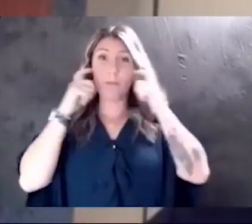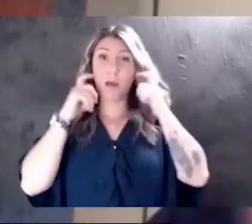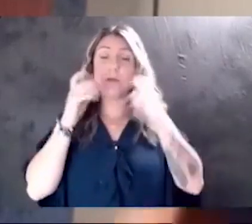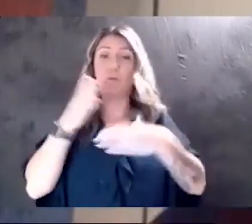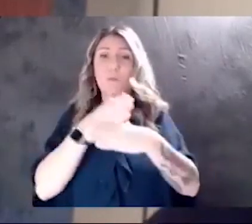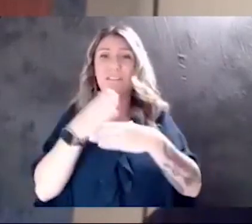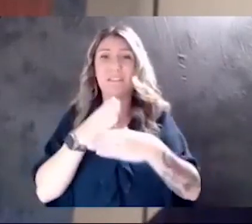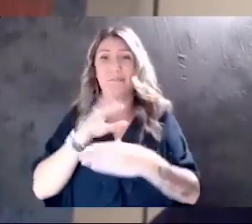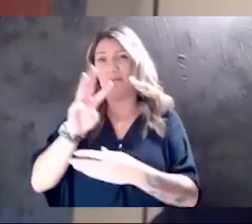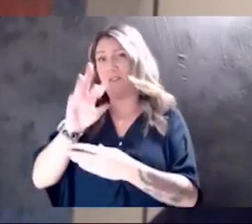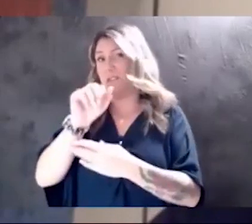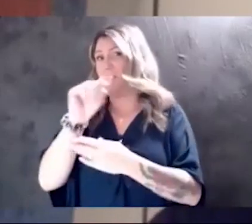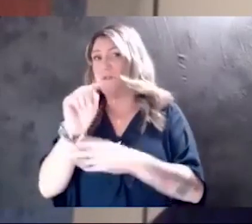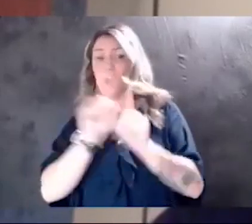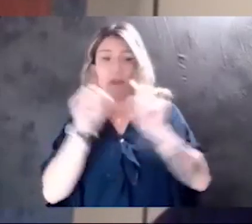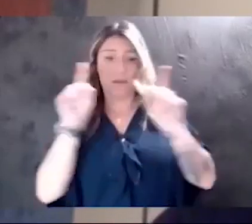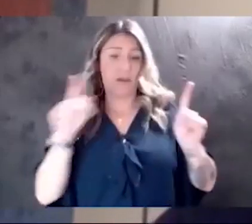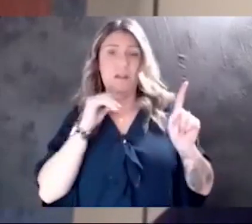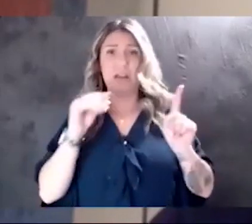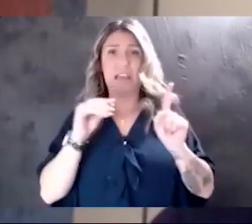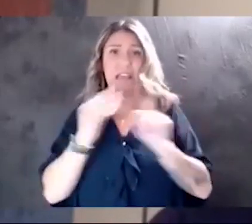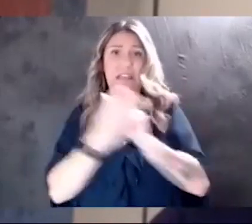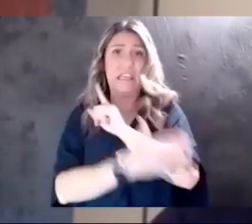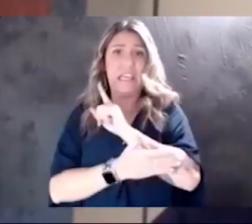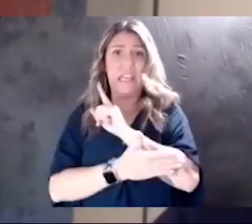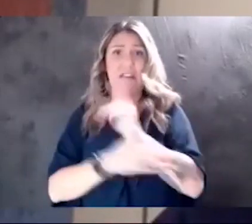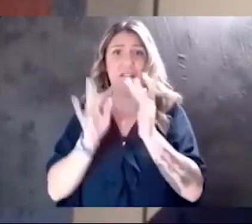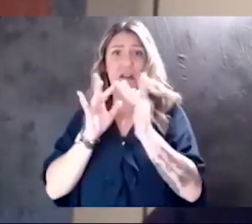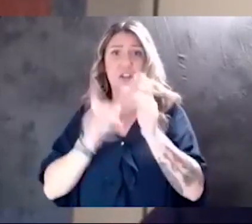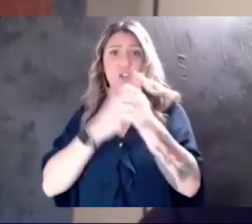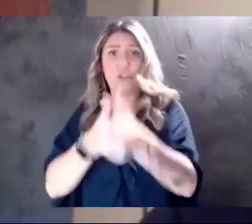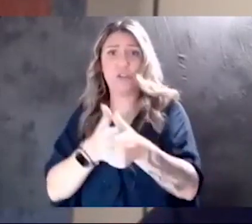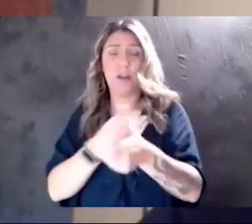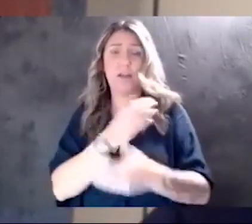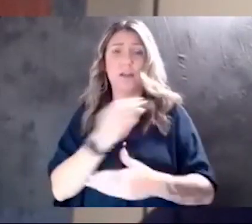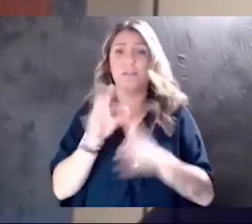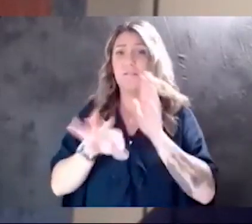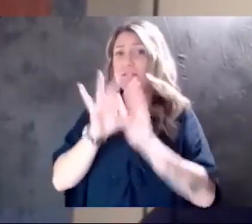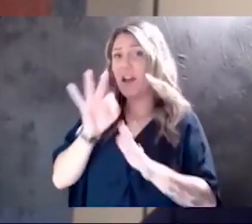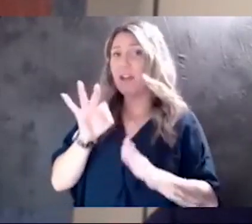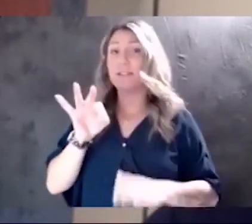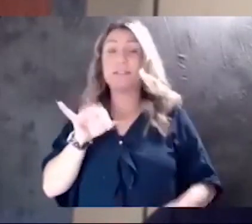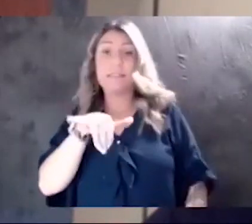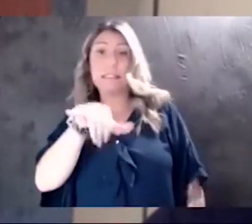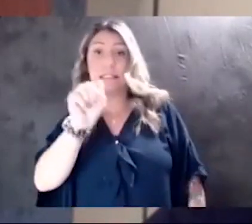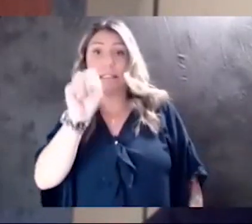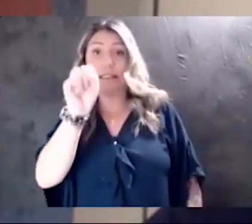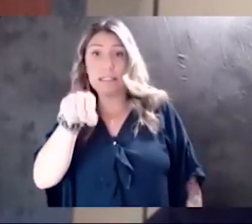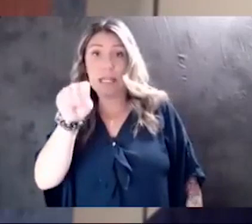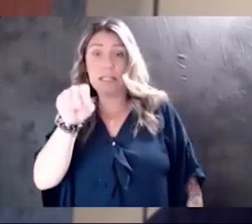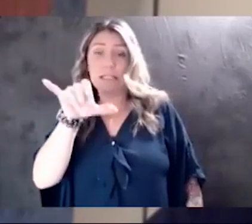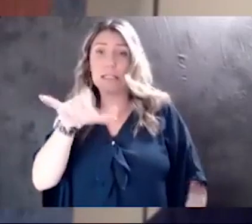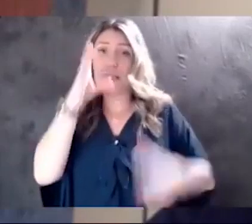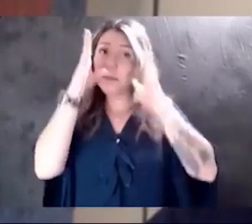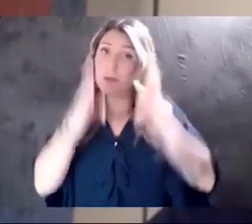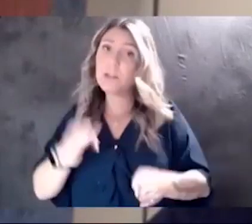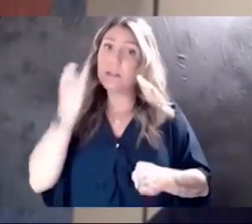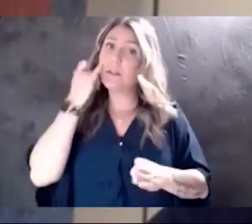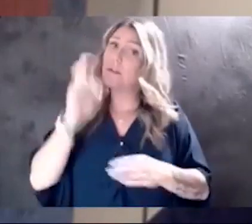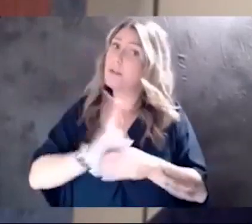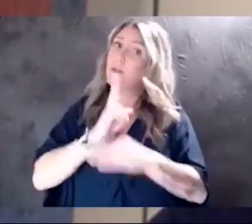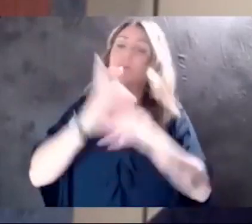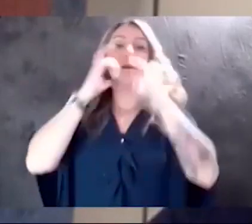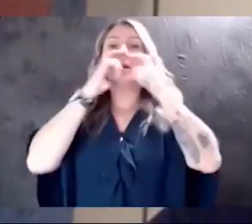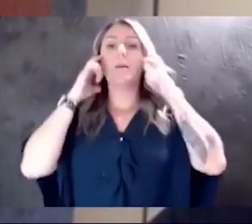6 feet, and when the county does their contact tracing, if they find, yes, that person, even though they're wearing a mask, would